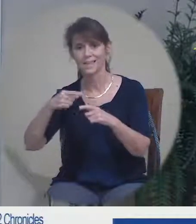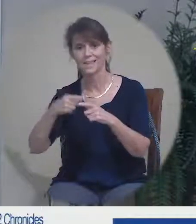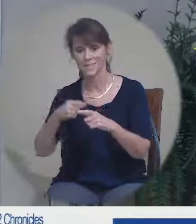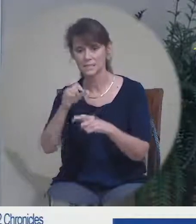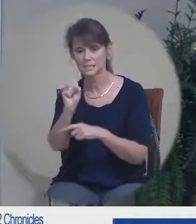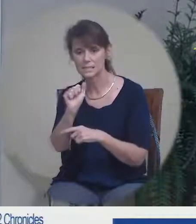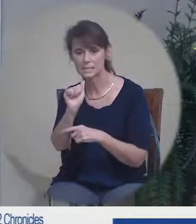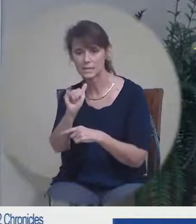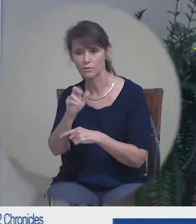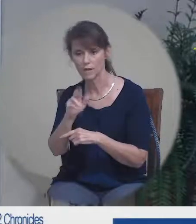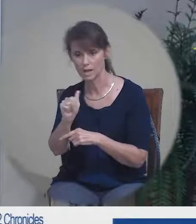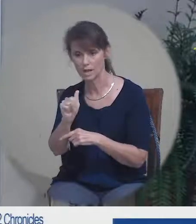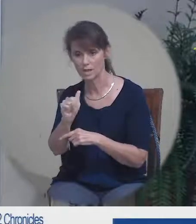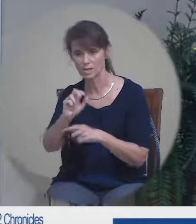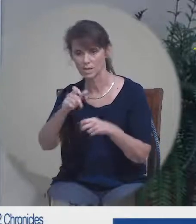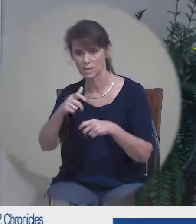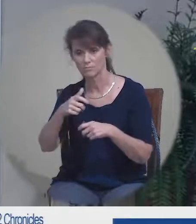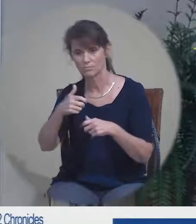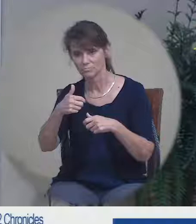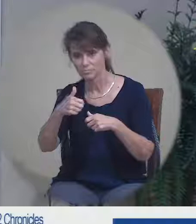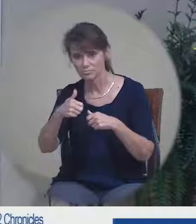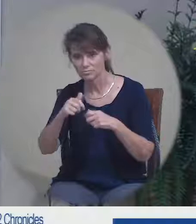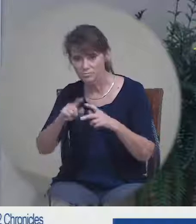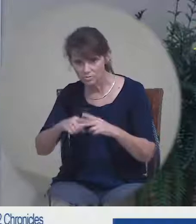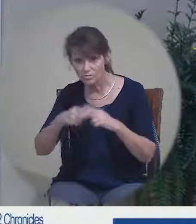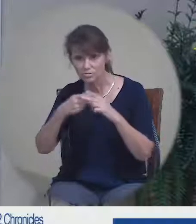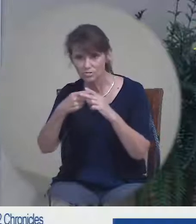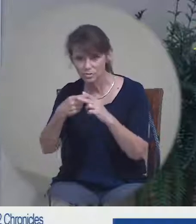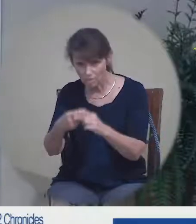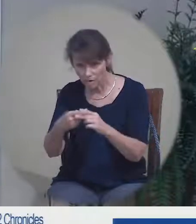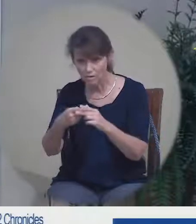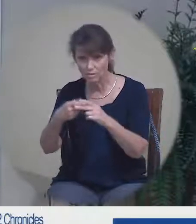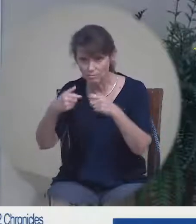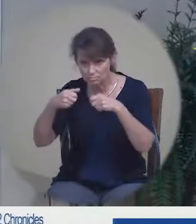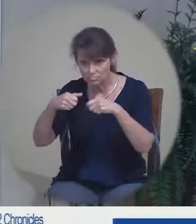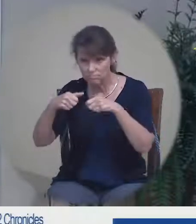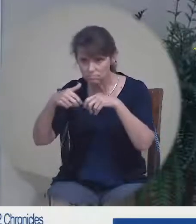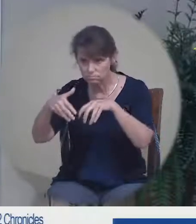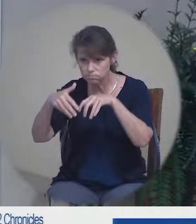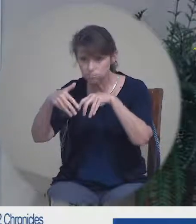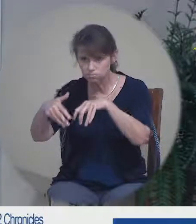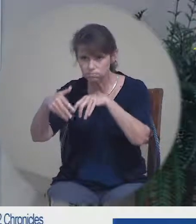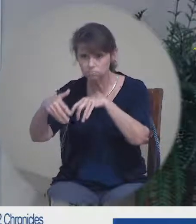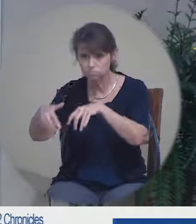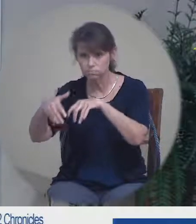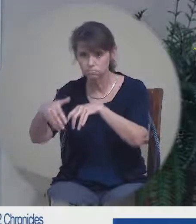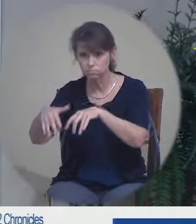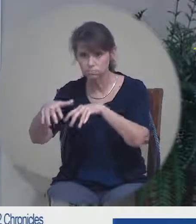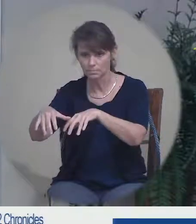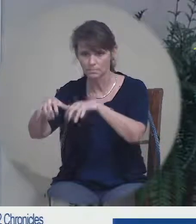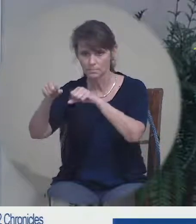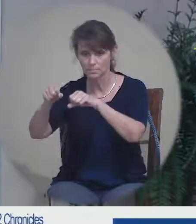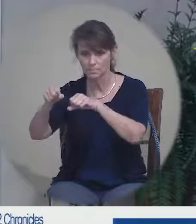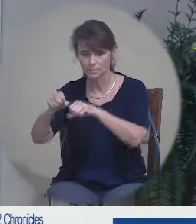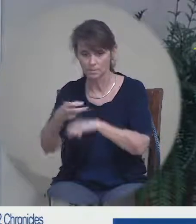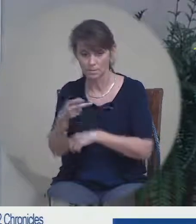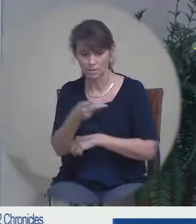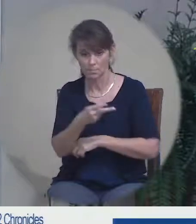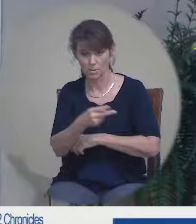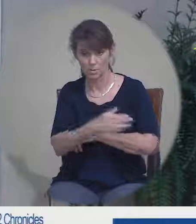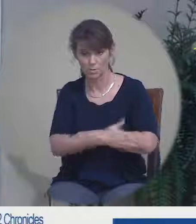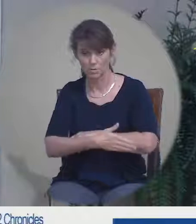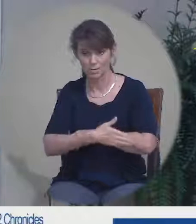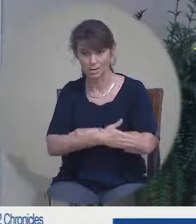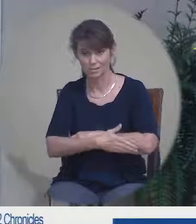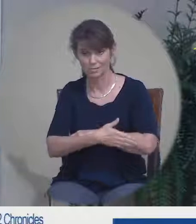their dominance and start subjugating people and translocating people. But those two nations have a great deal of